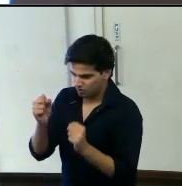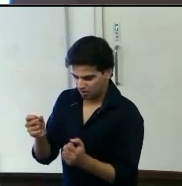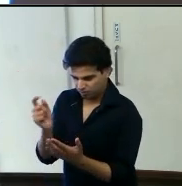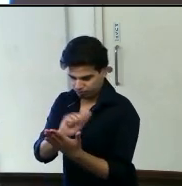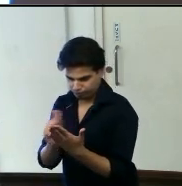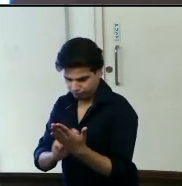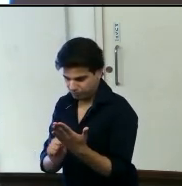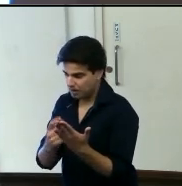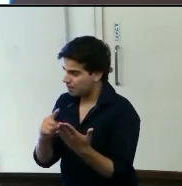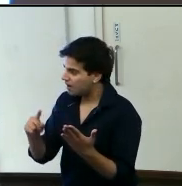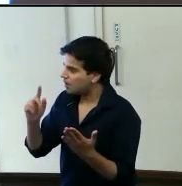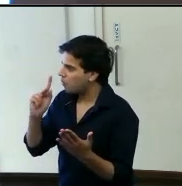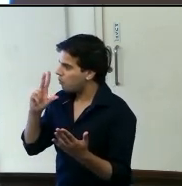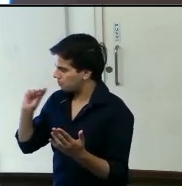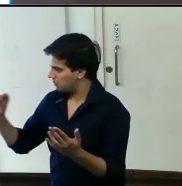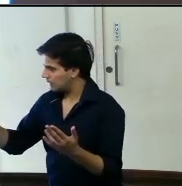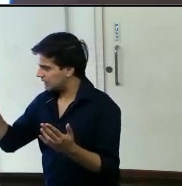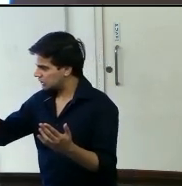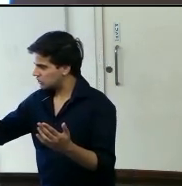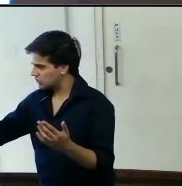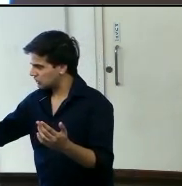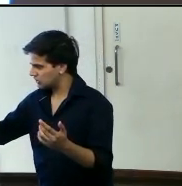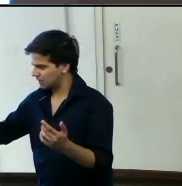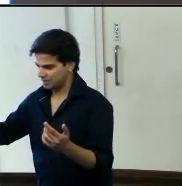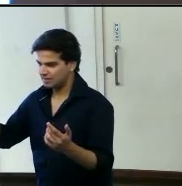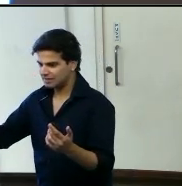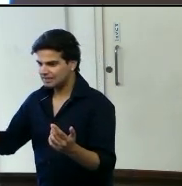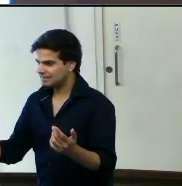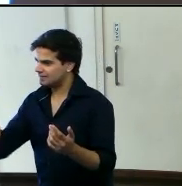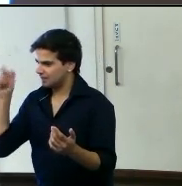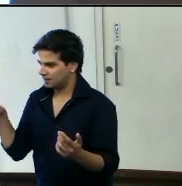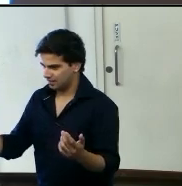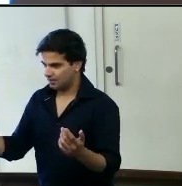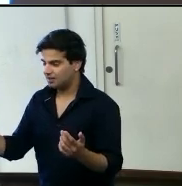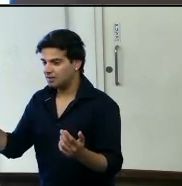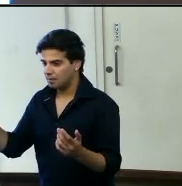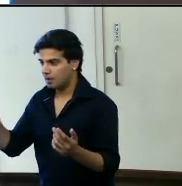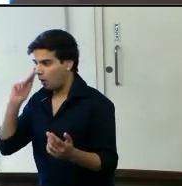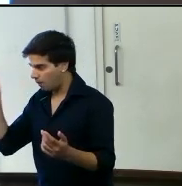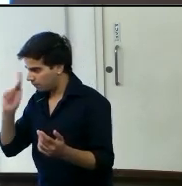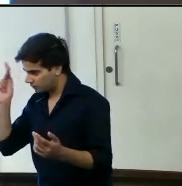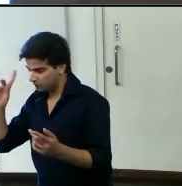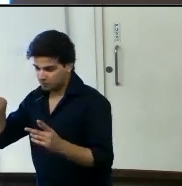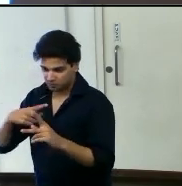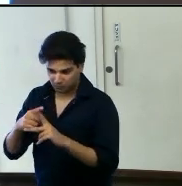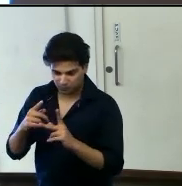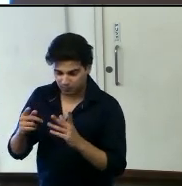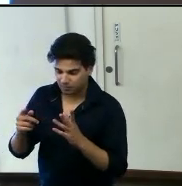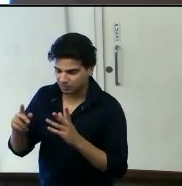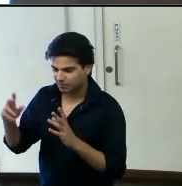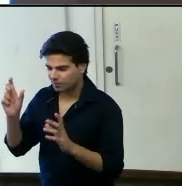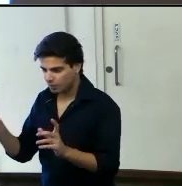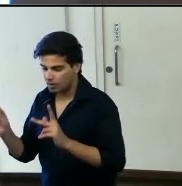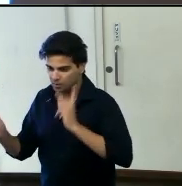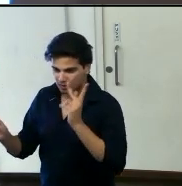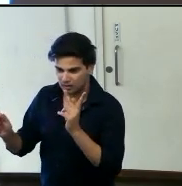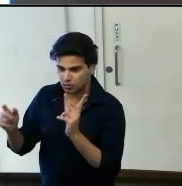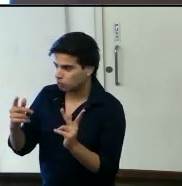in text, verbal language alli, the image or the object and the word used for that are too